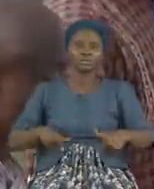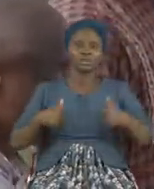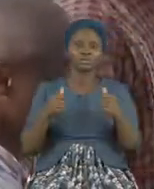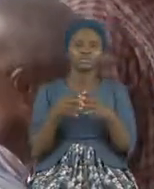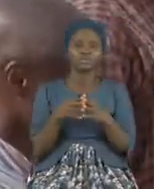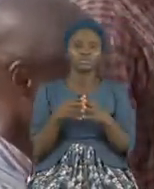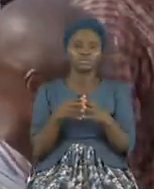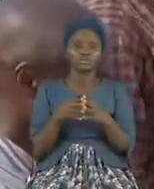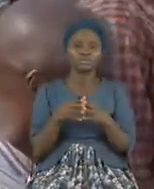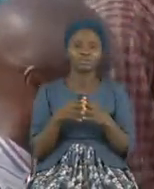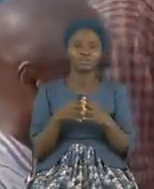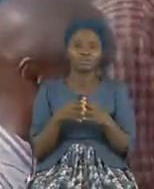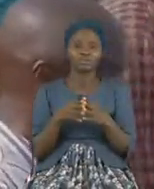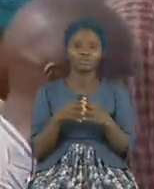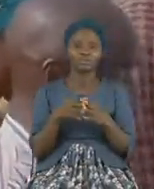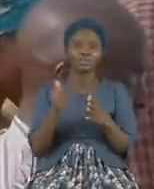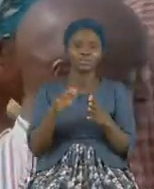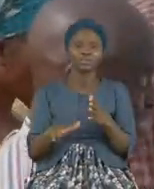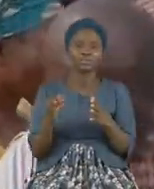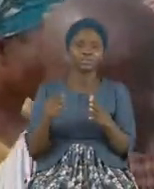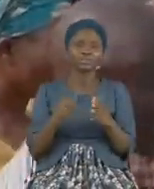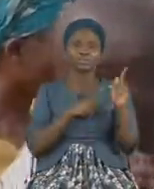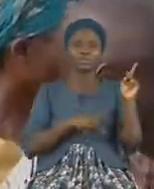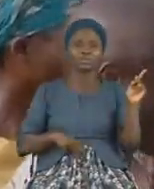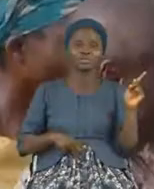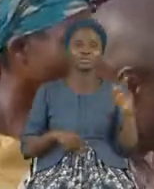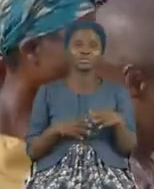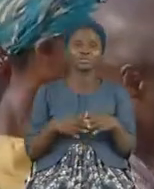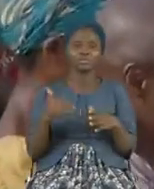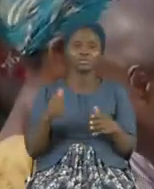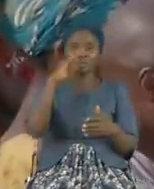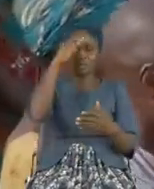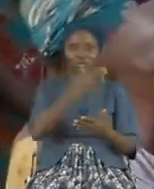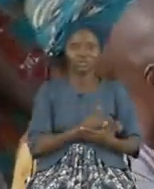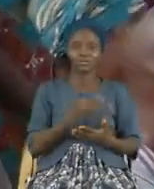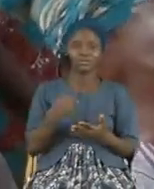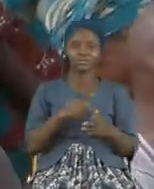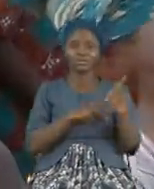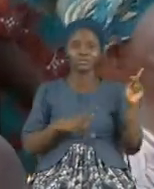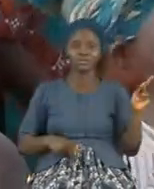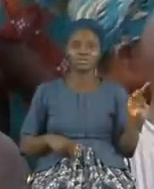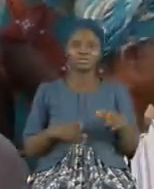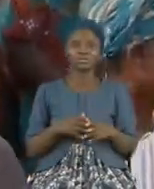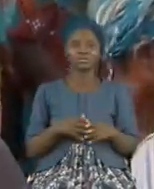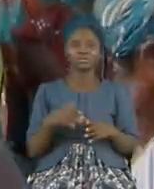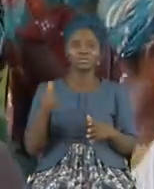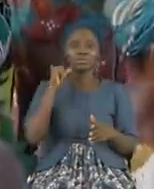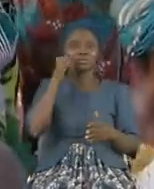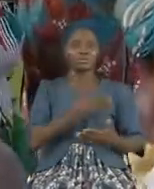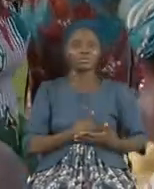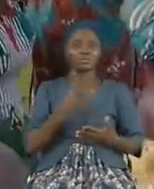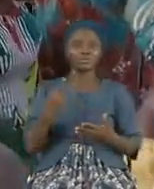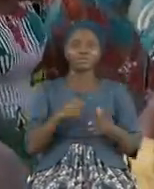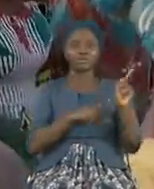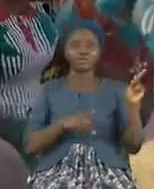A child of the King. A son of the King. A daughter of the King. Every